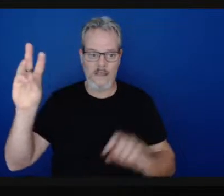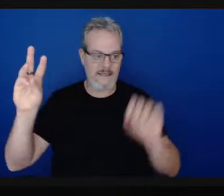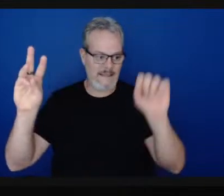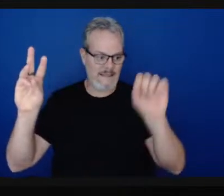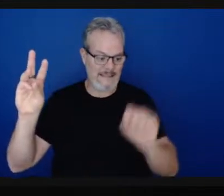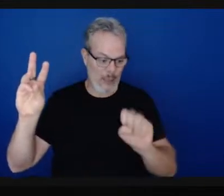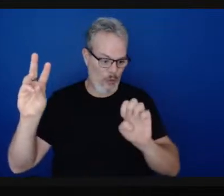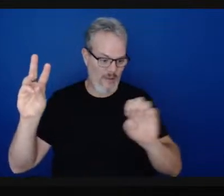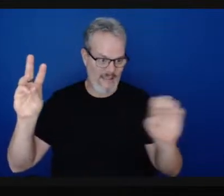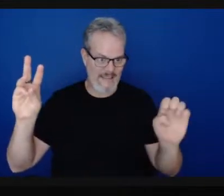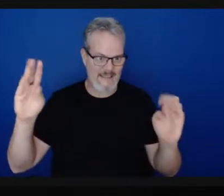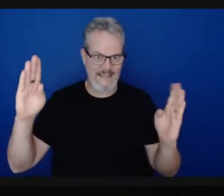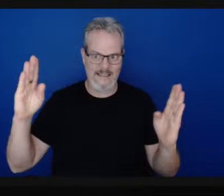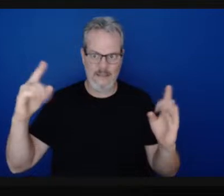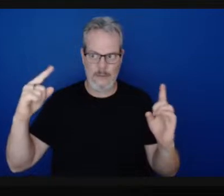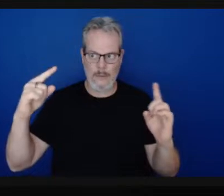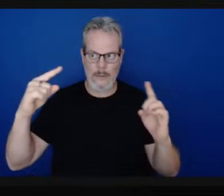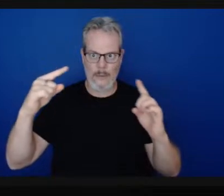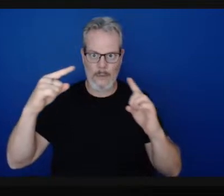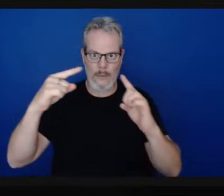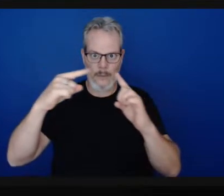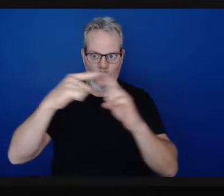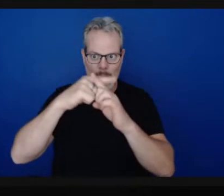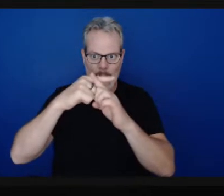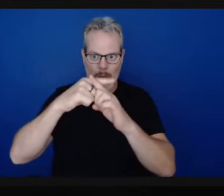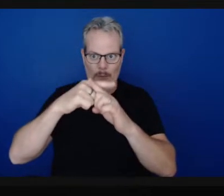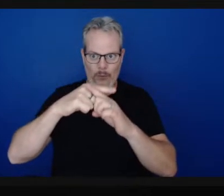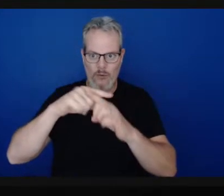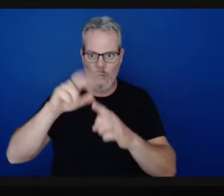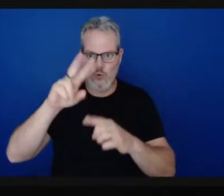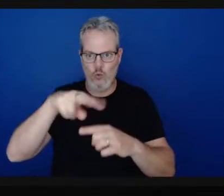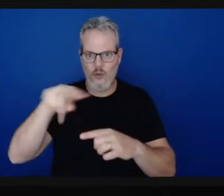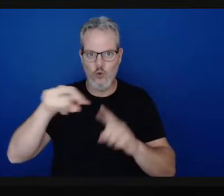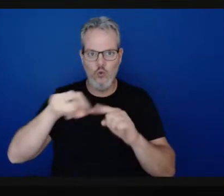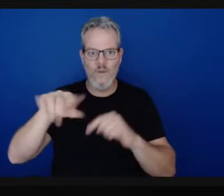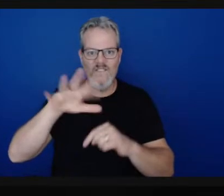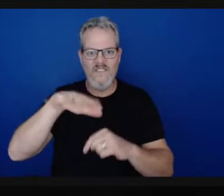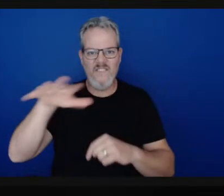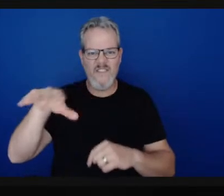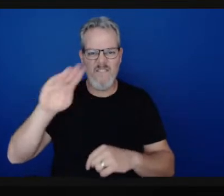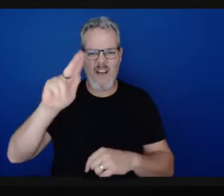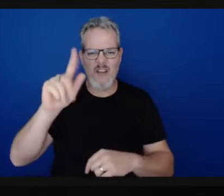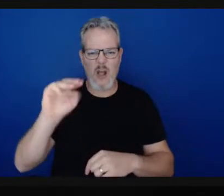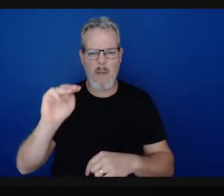cutting across 22 to 55 kilometers depth, just the deep stuff.